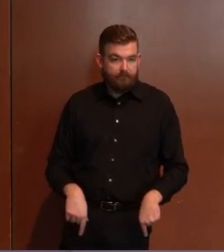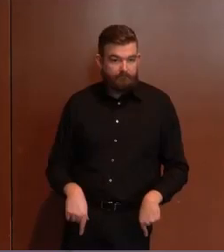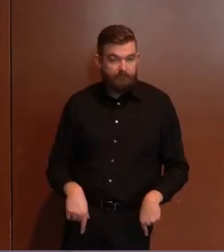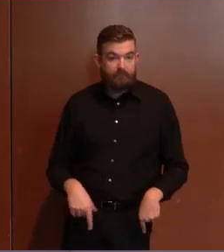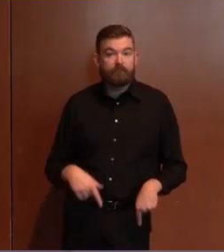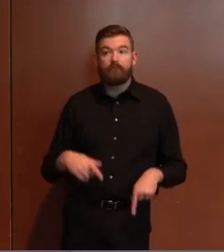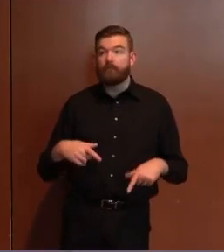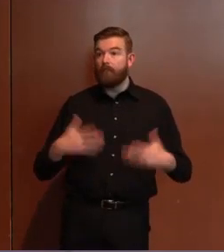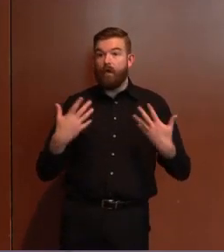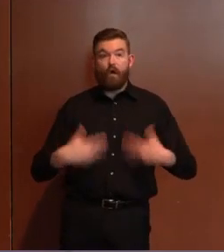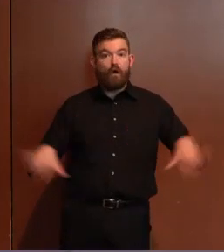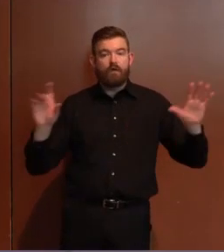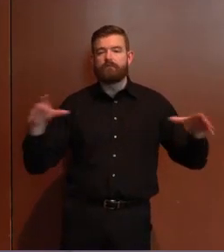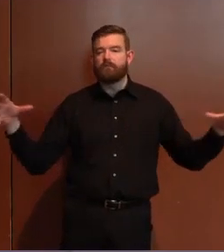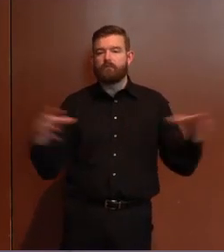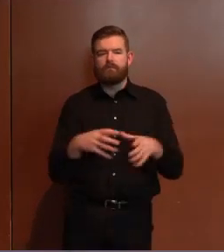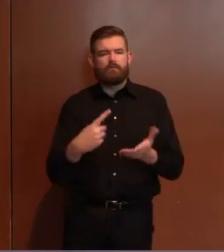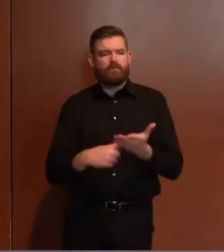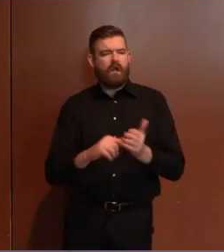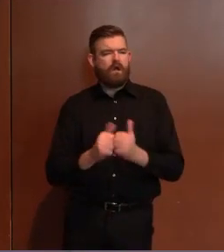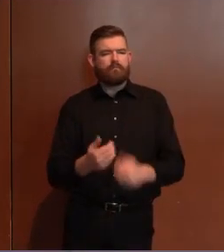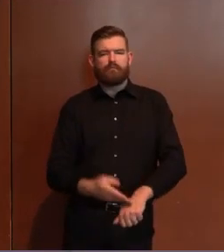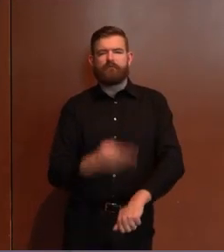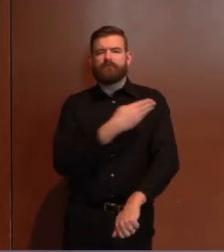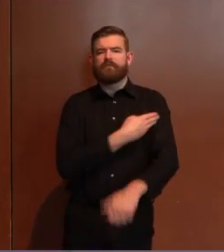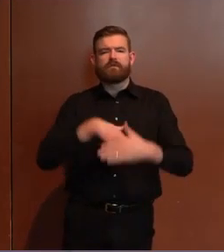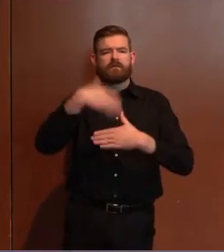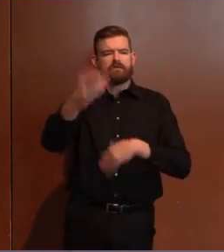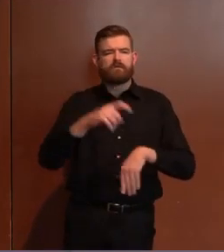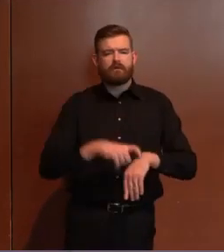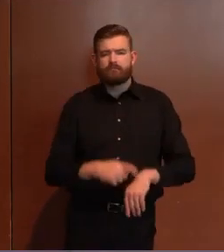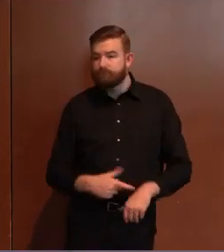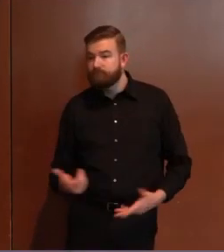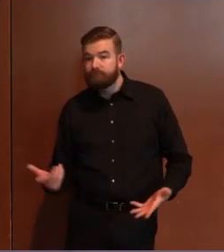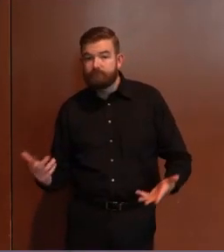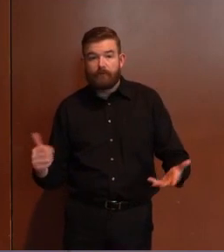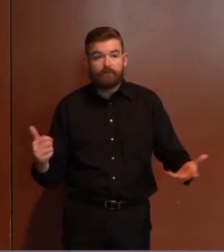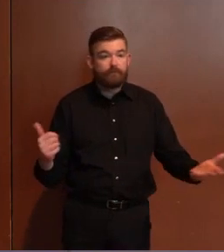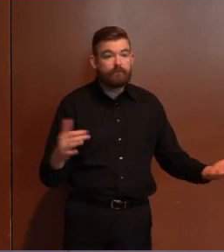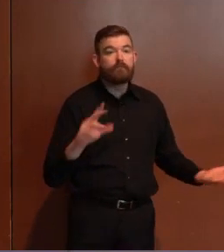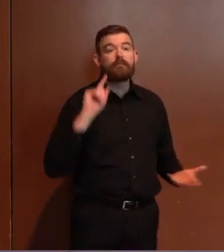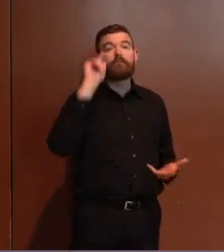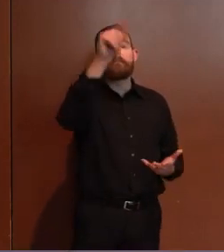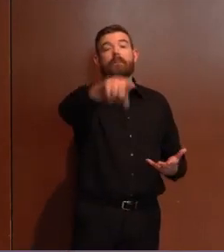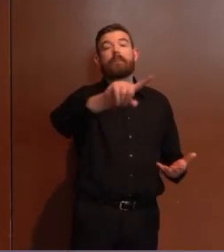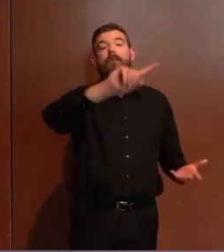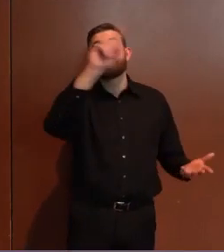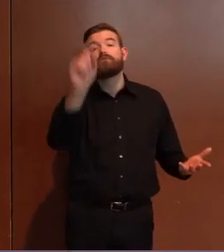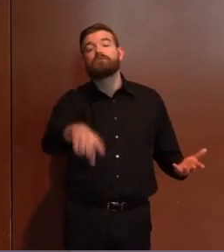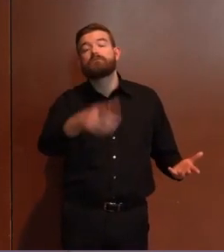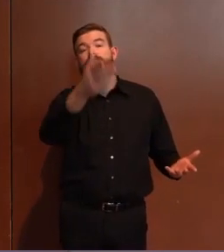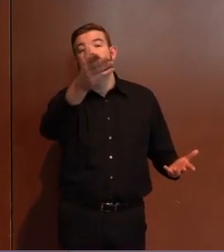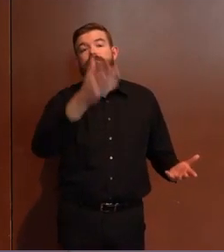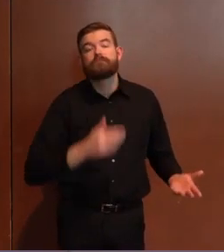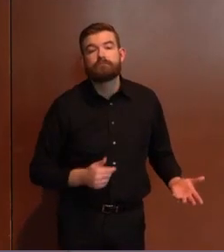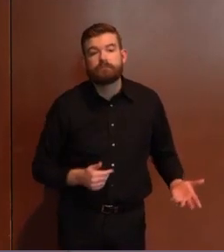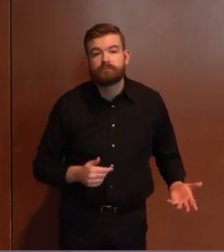Please. You good? Okay. Anybody in the back? Sir? Who are you with